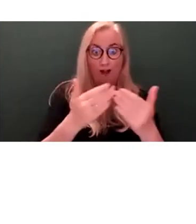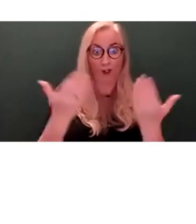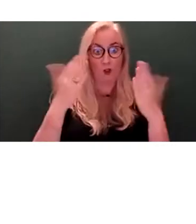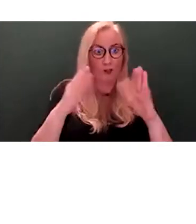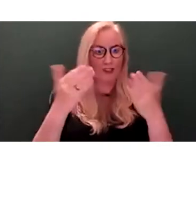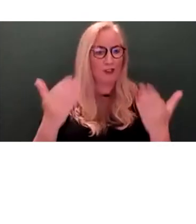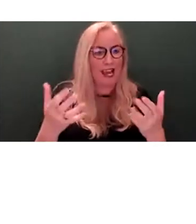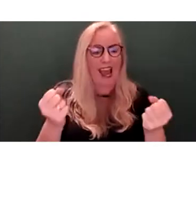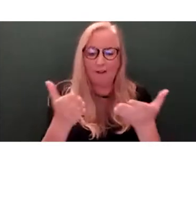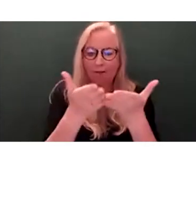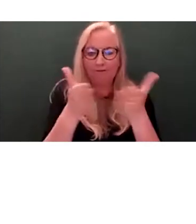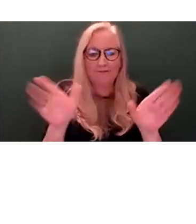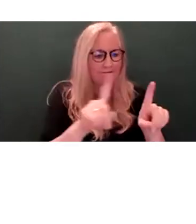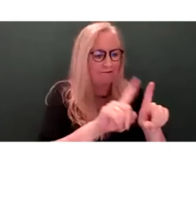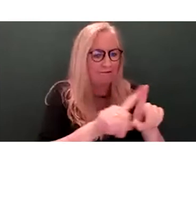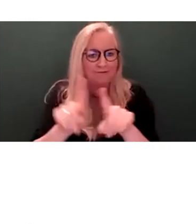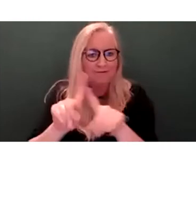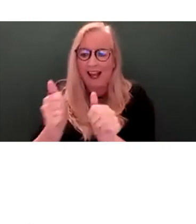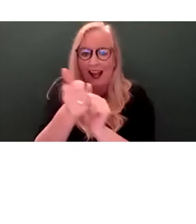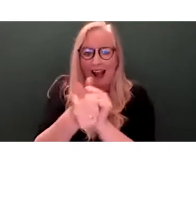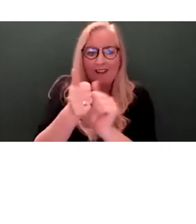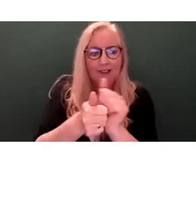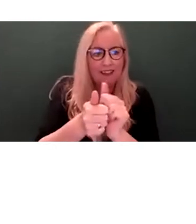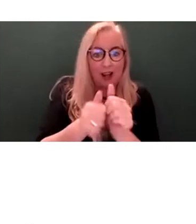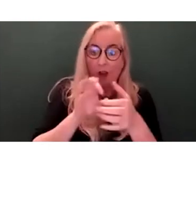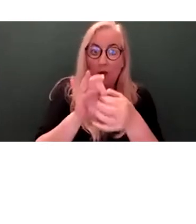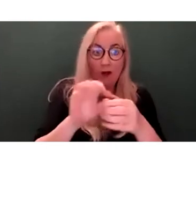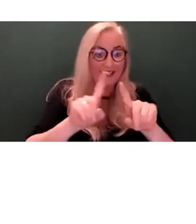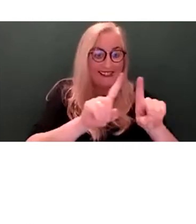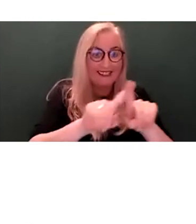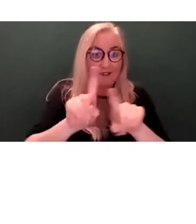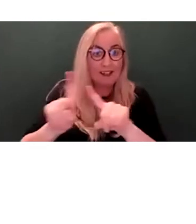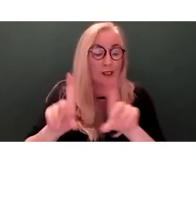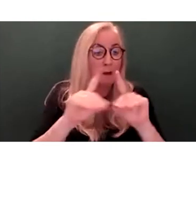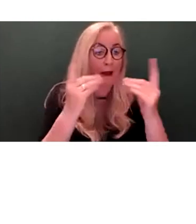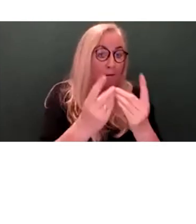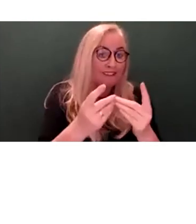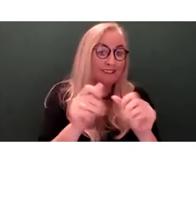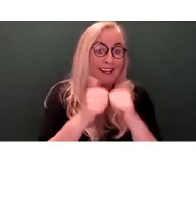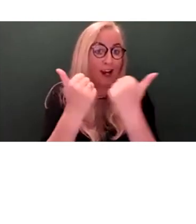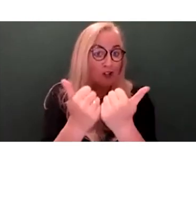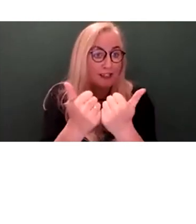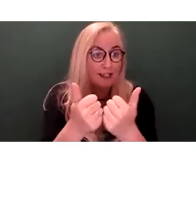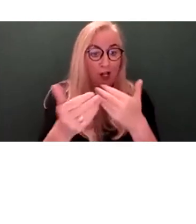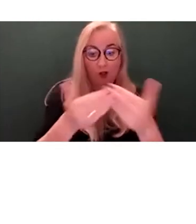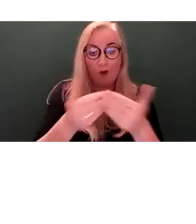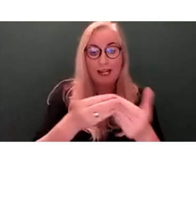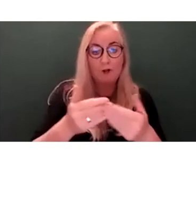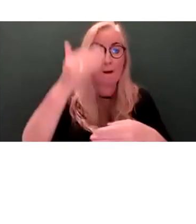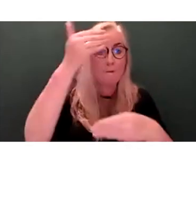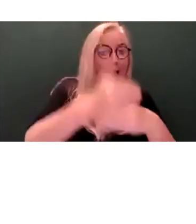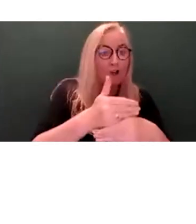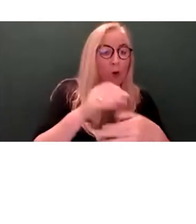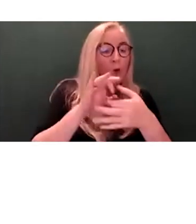is a huge range of activity happening across many government departments and agencies to address the barriers to employment and